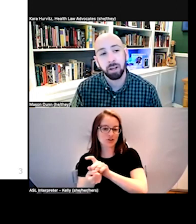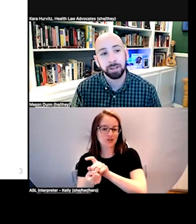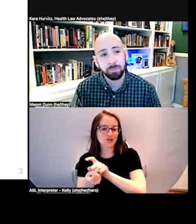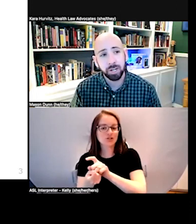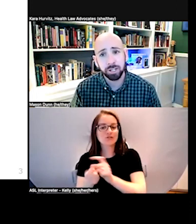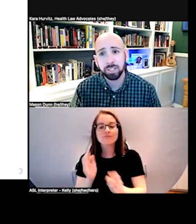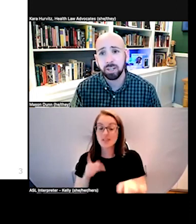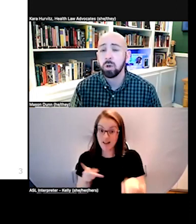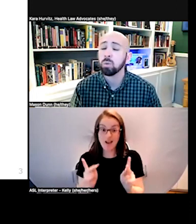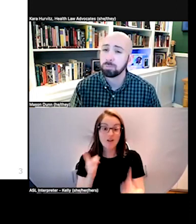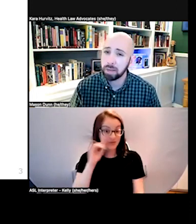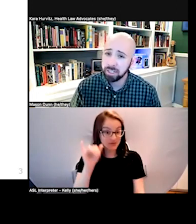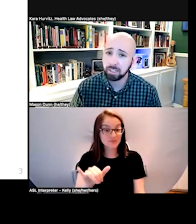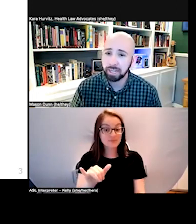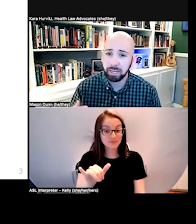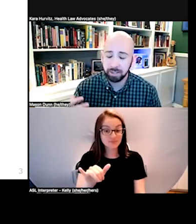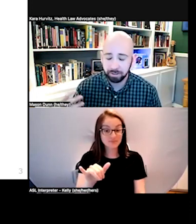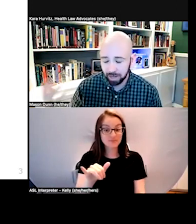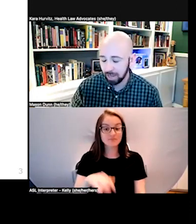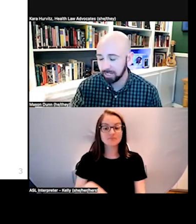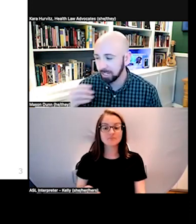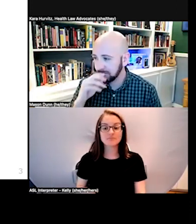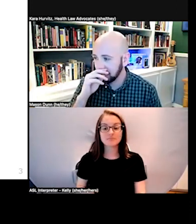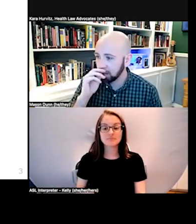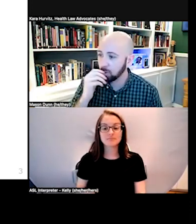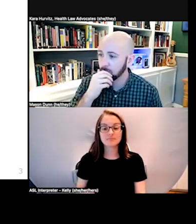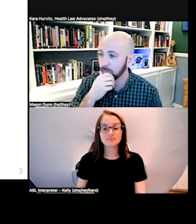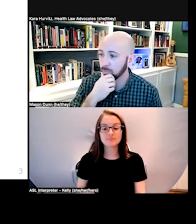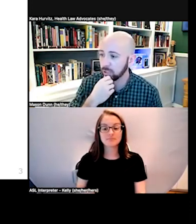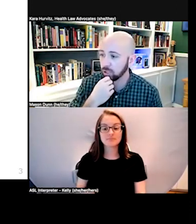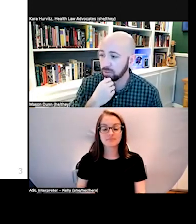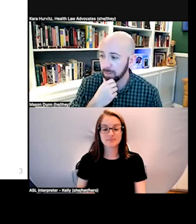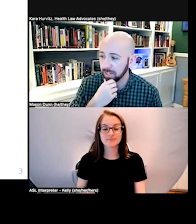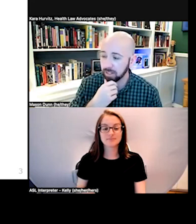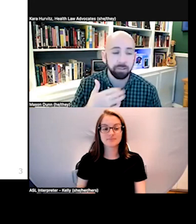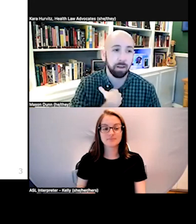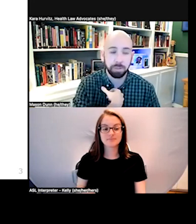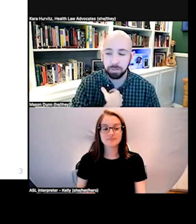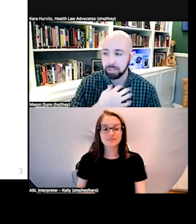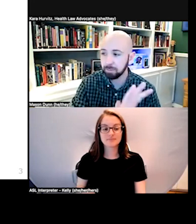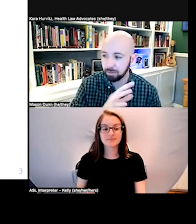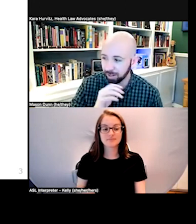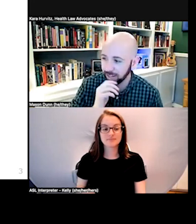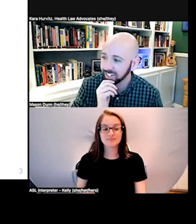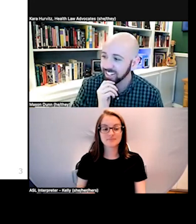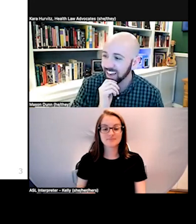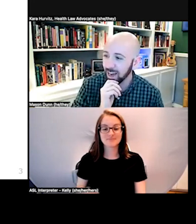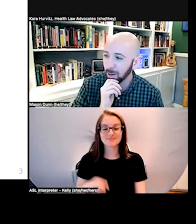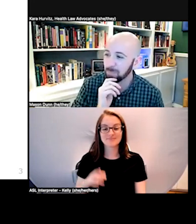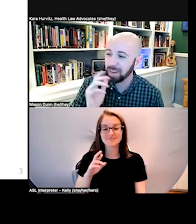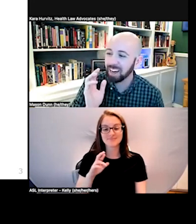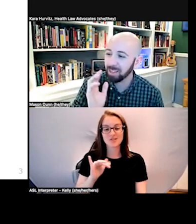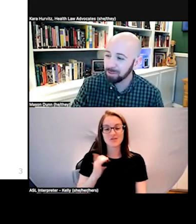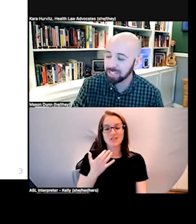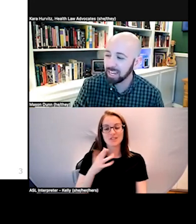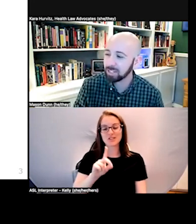common law name changes, which basically, as this quote from Richard V. Mason, not me, Mason, different case,